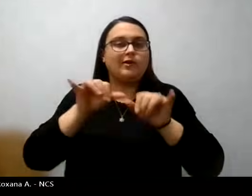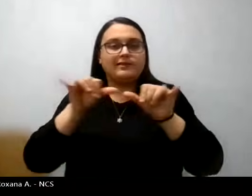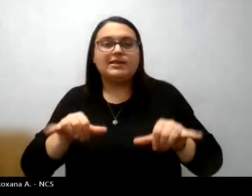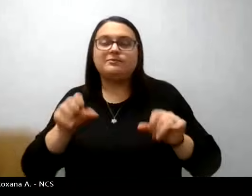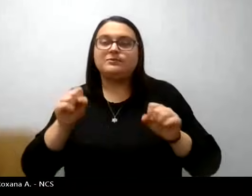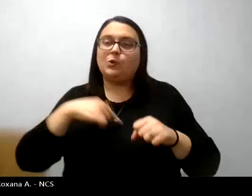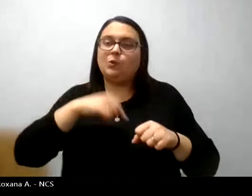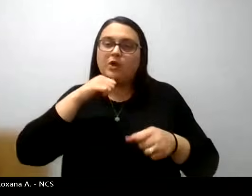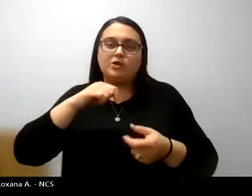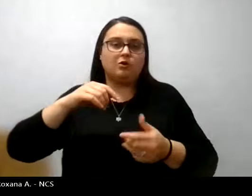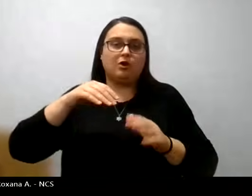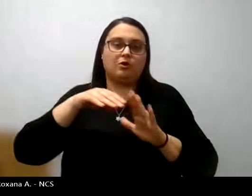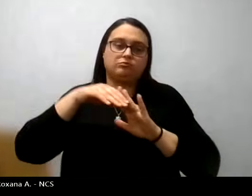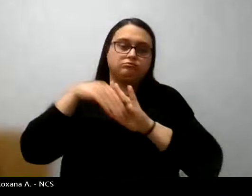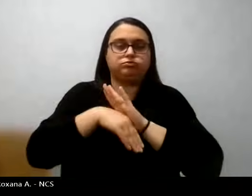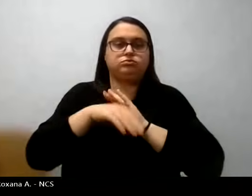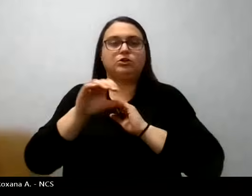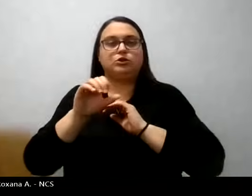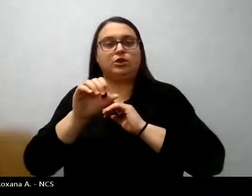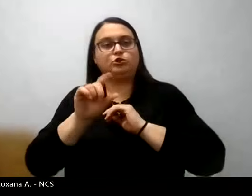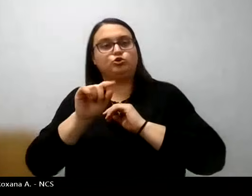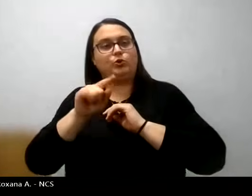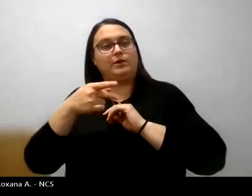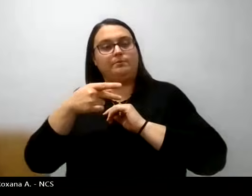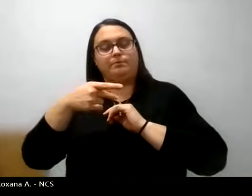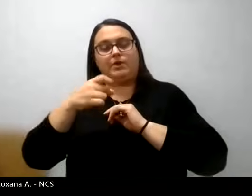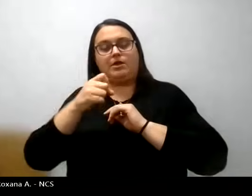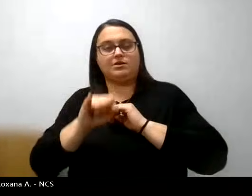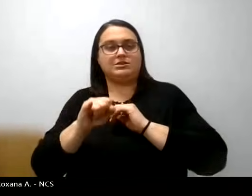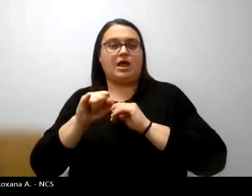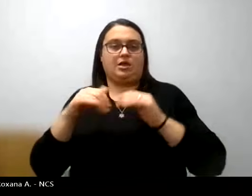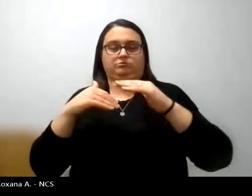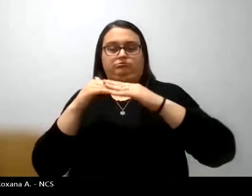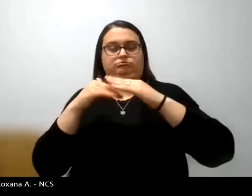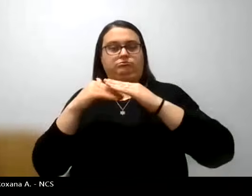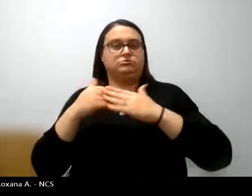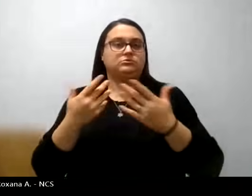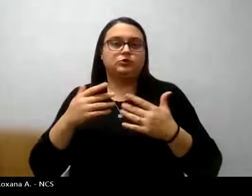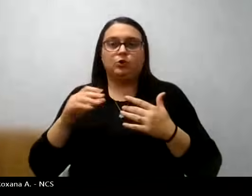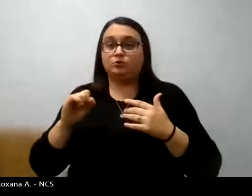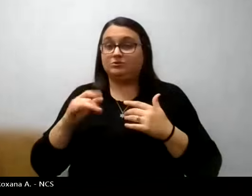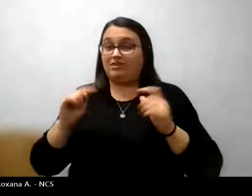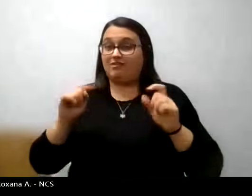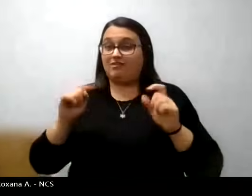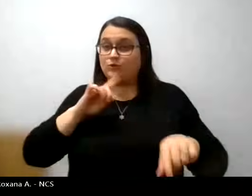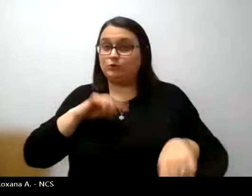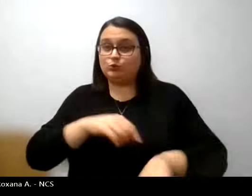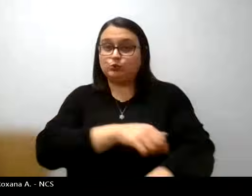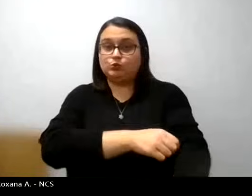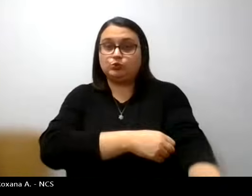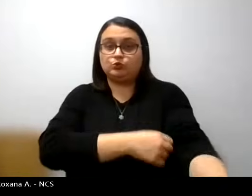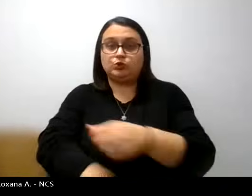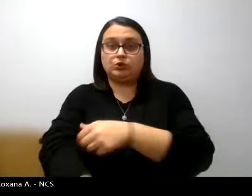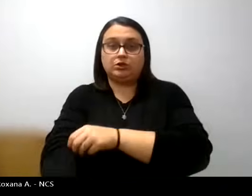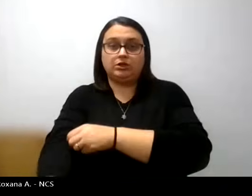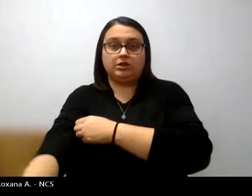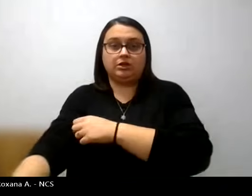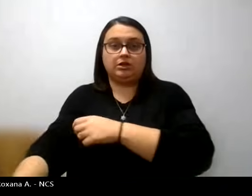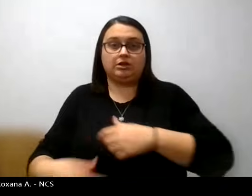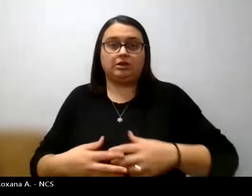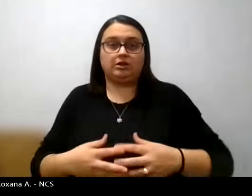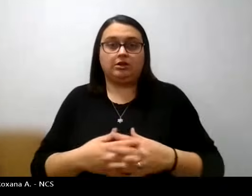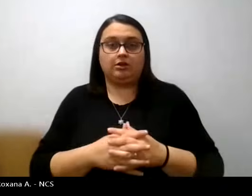don't drop below that 20 psi threshold. But Scott, I'll let you speak to some of the SOPs. Yep, no, you're completely right.